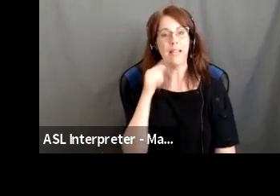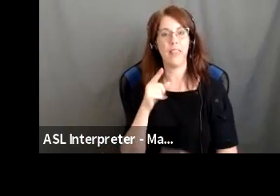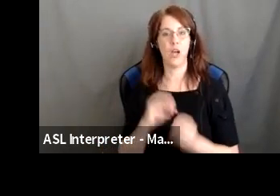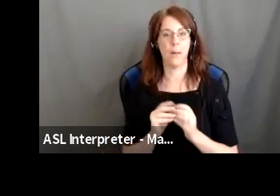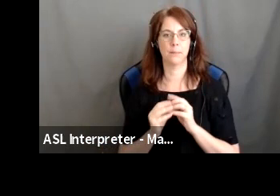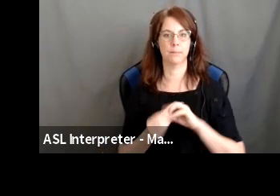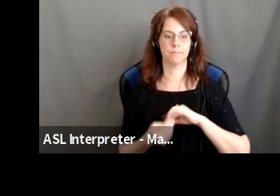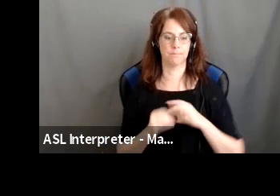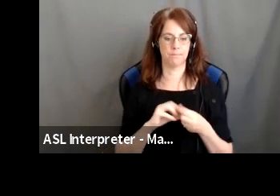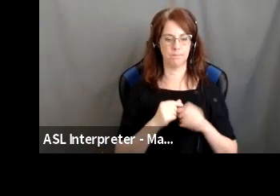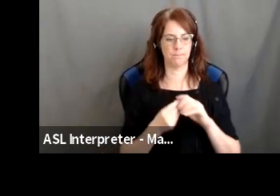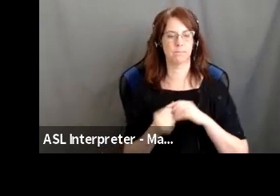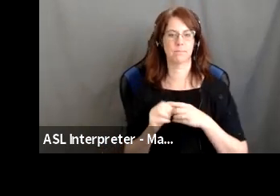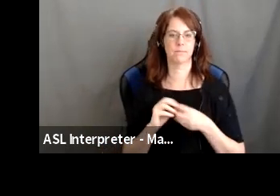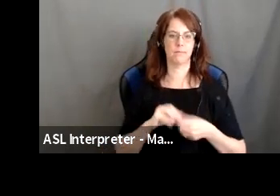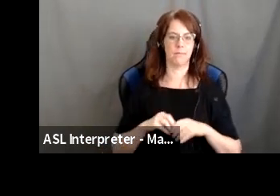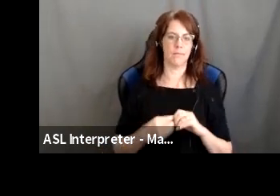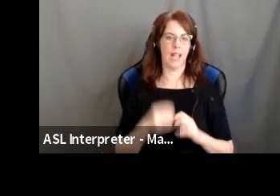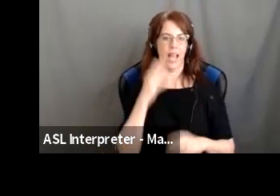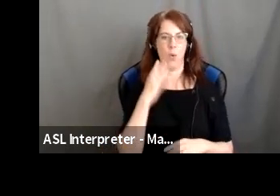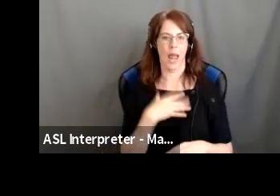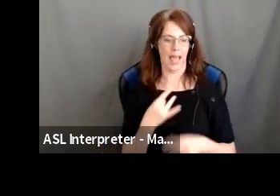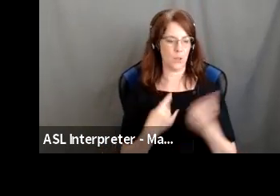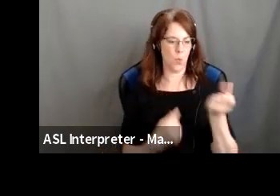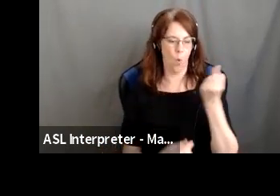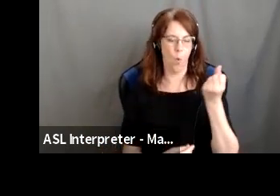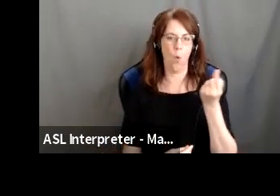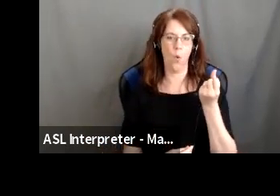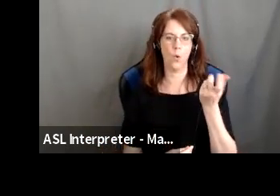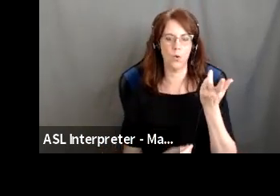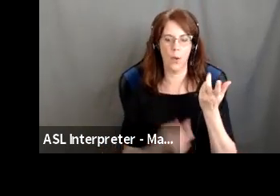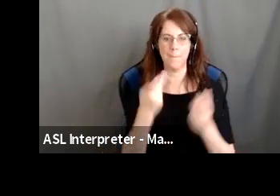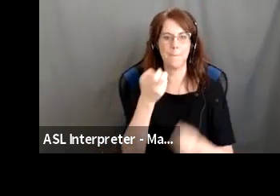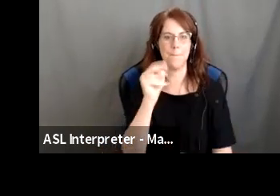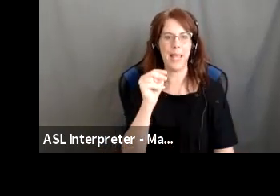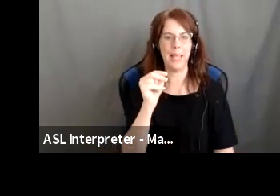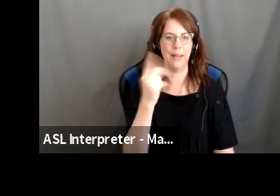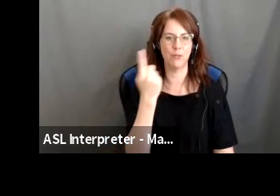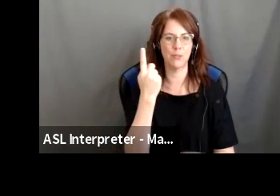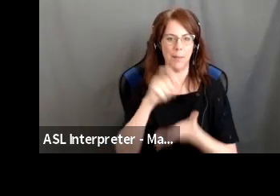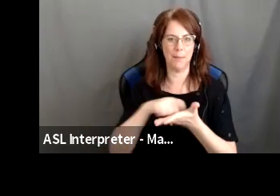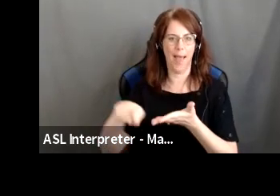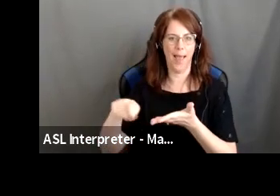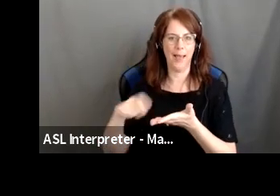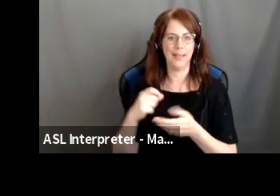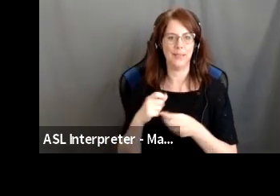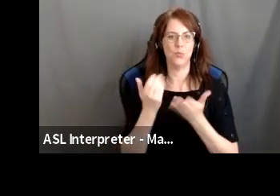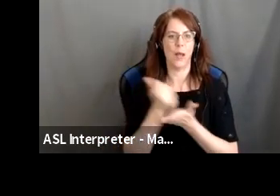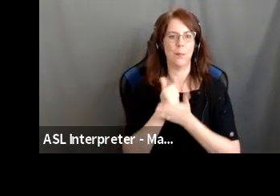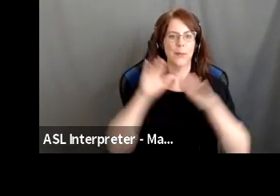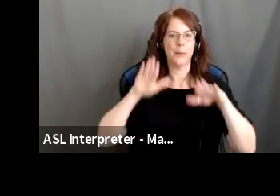with something, or I know I sometimes like to have a pen in my hand, especially to calm nerves